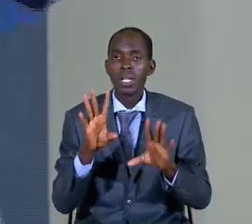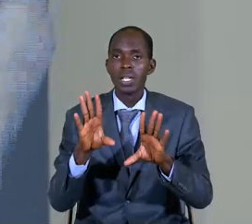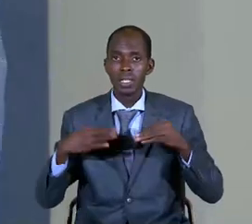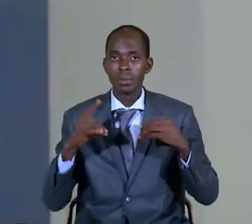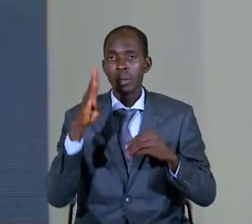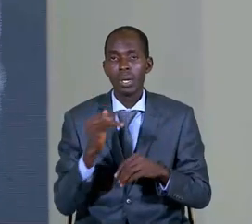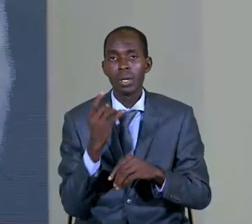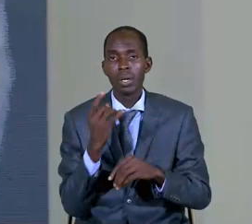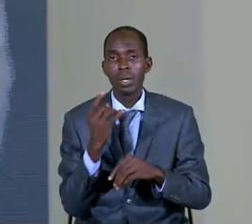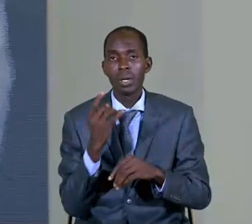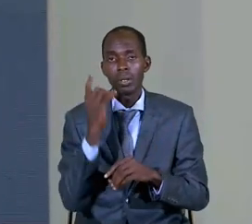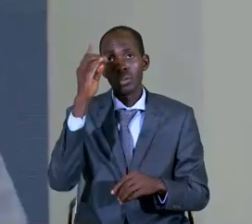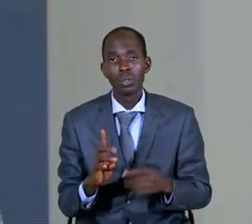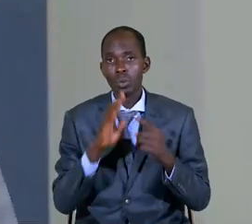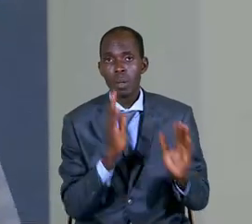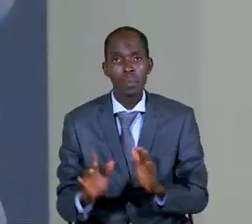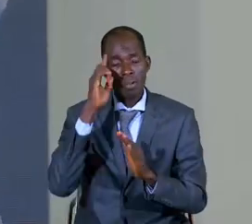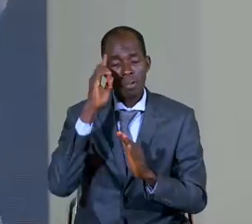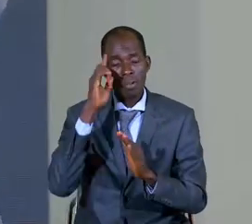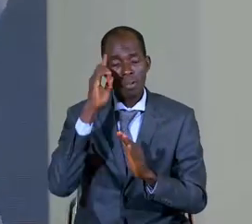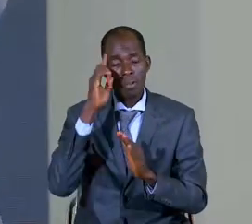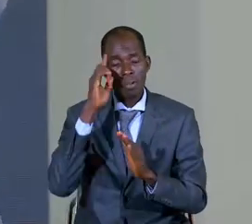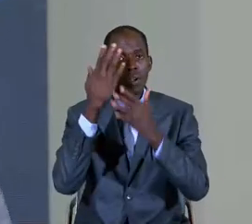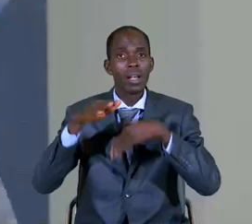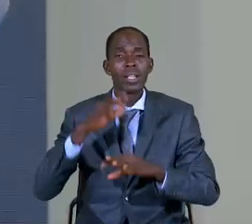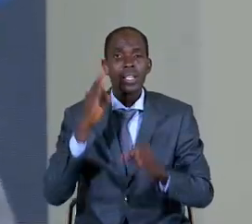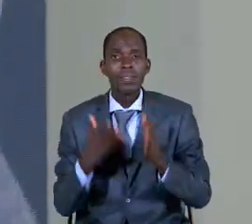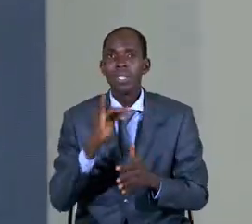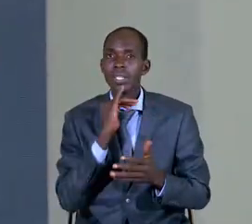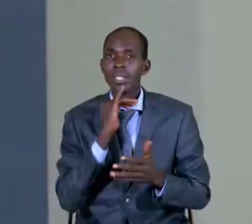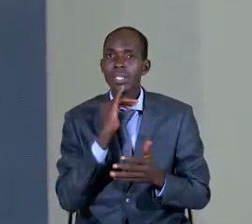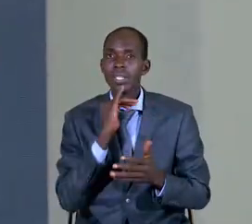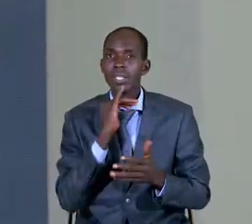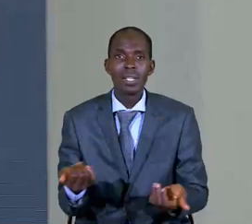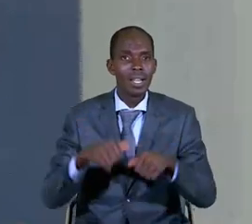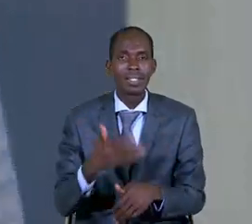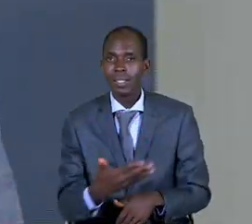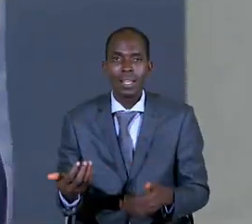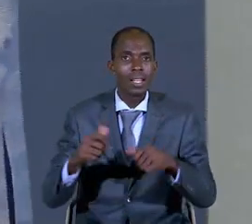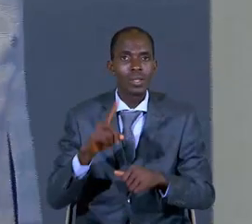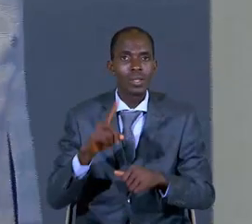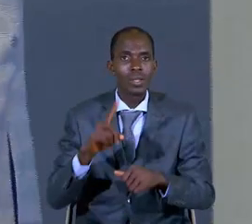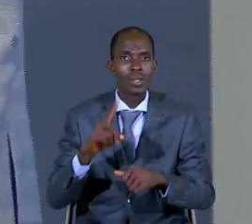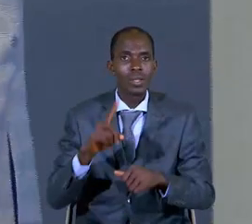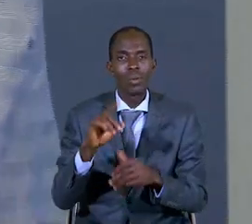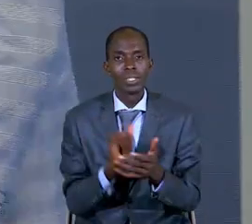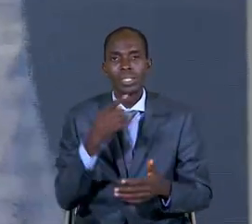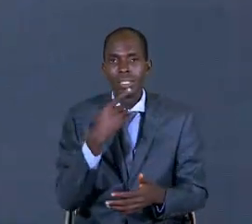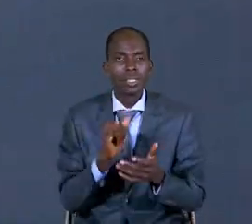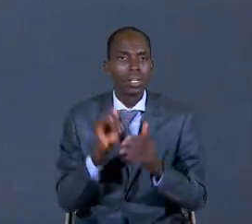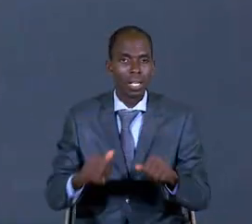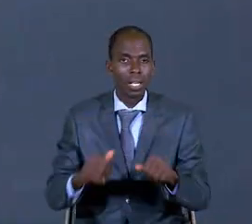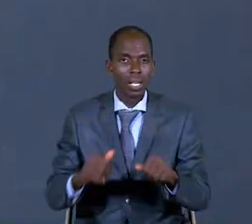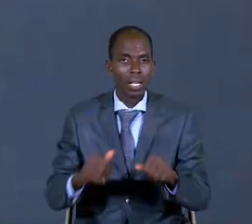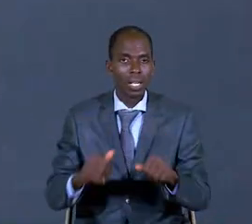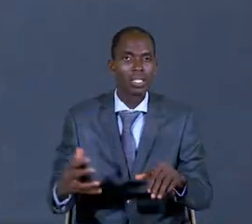be prepared for heaven. If there is anything, anyone that can save and get you out of